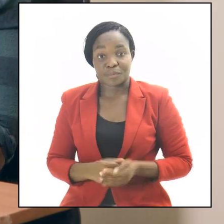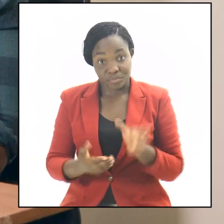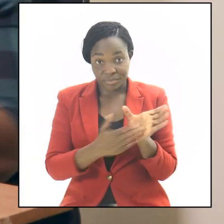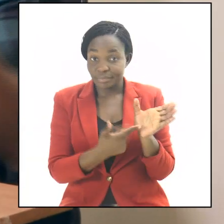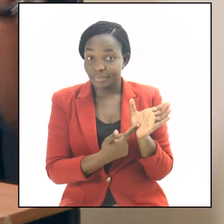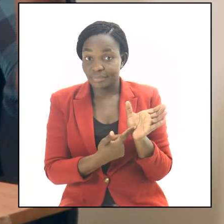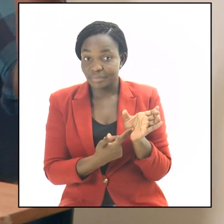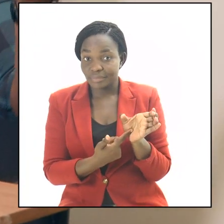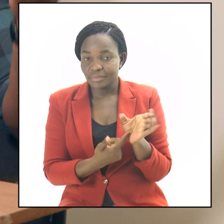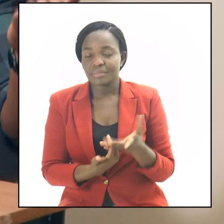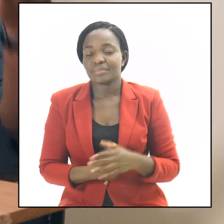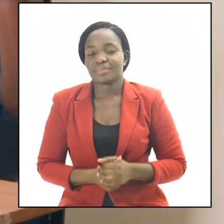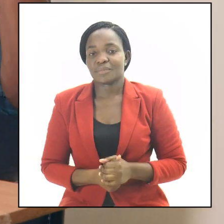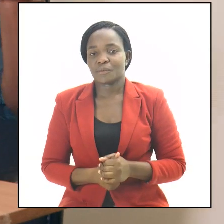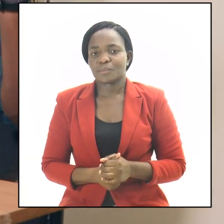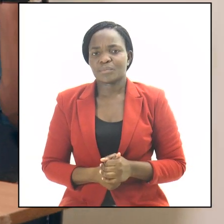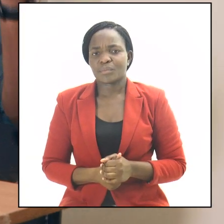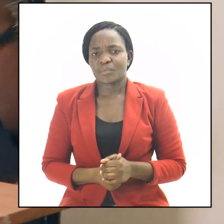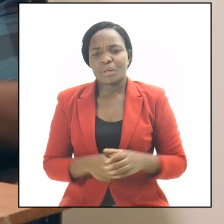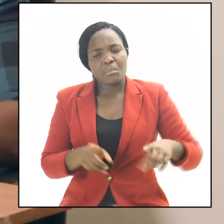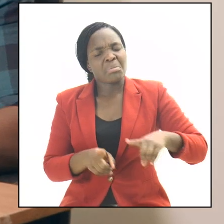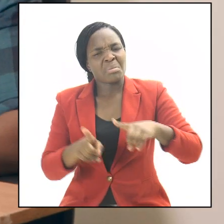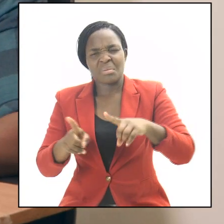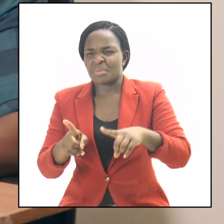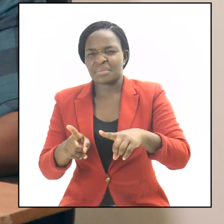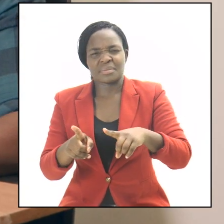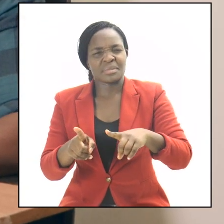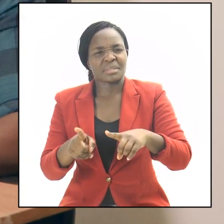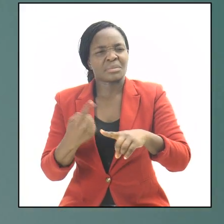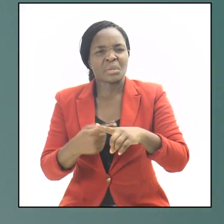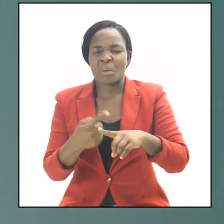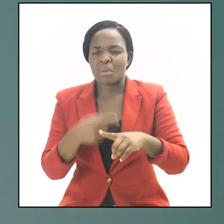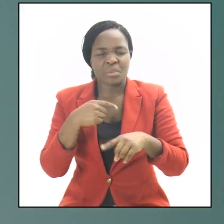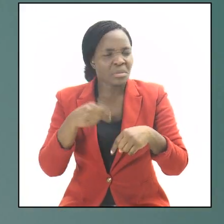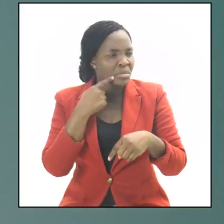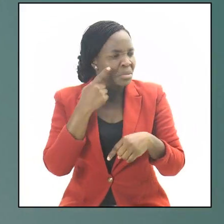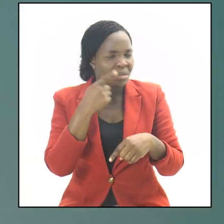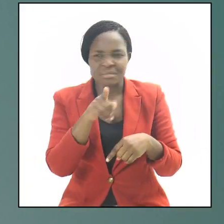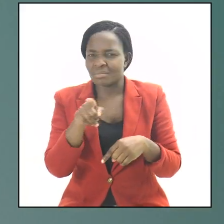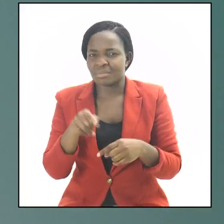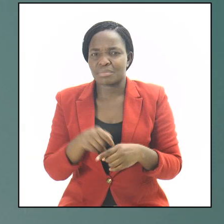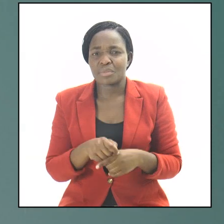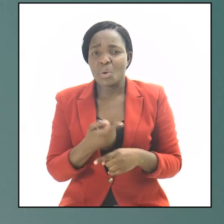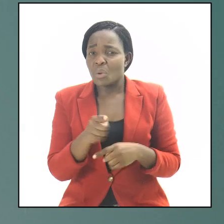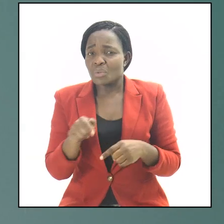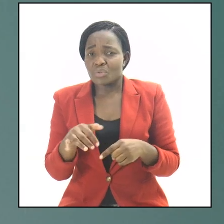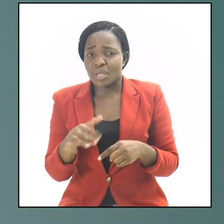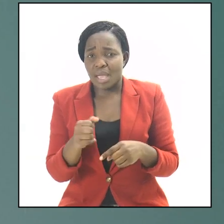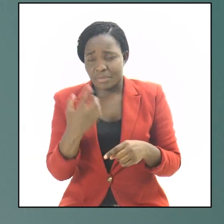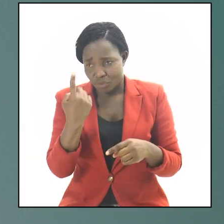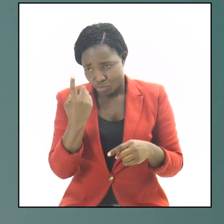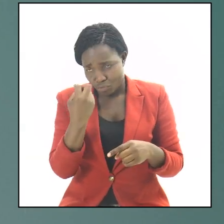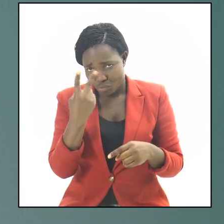too. Parallelograms are a very common shape. Any shape with 2 pairs of